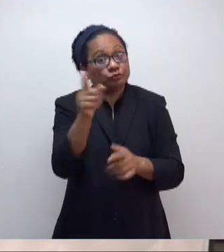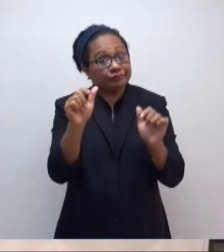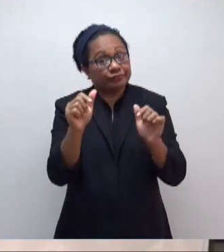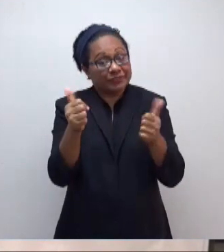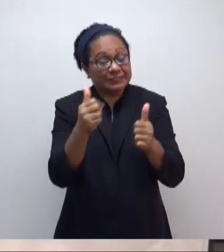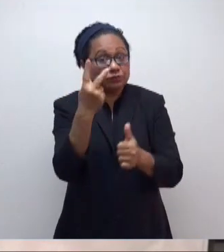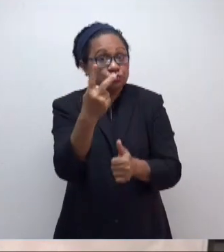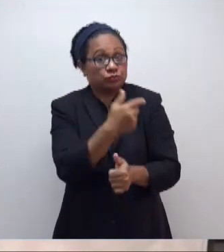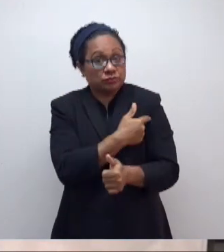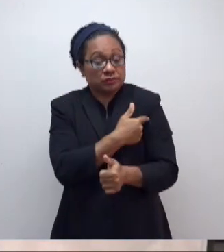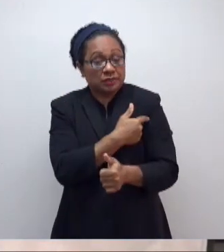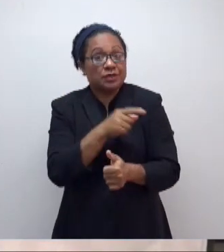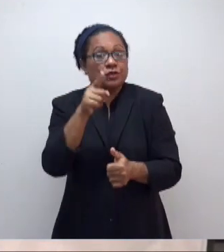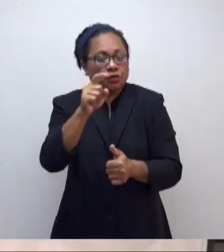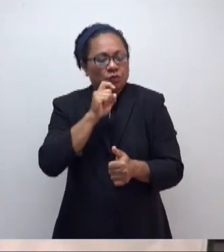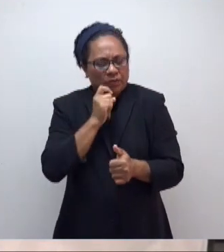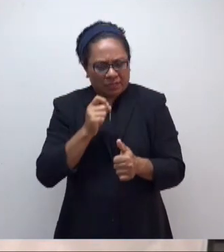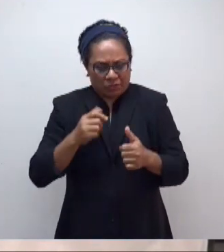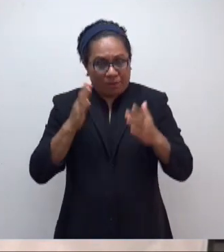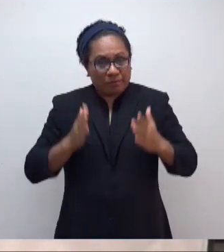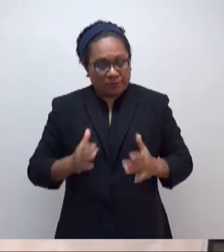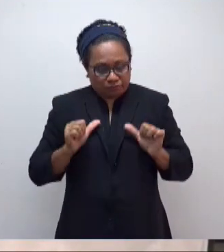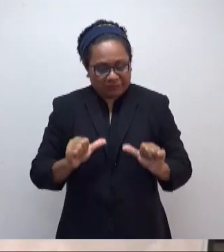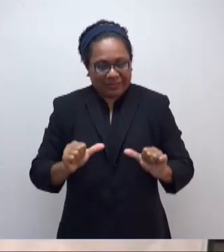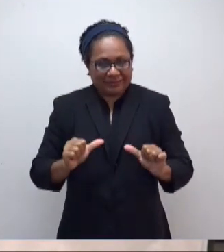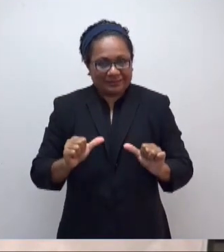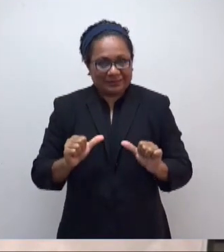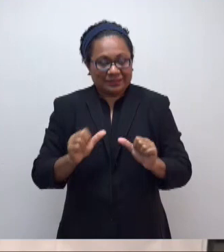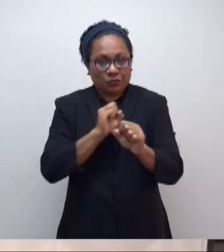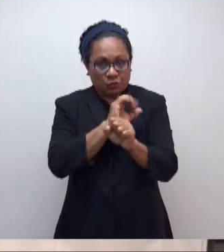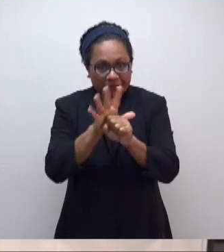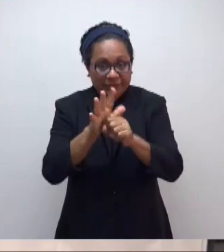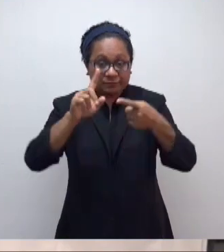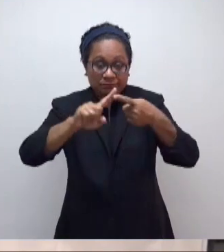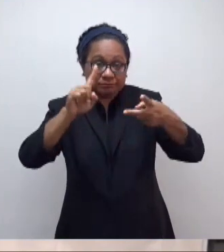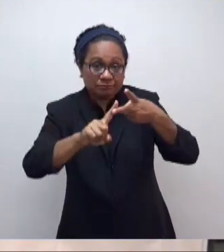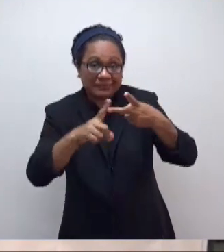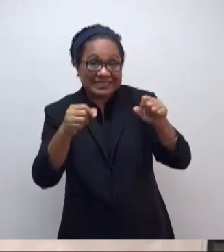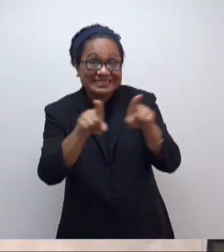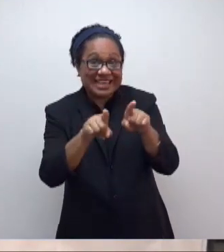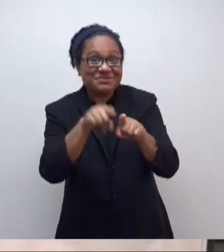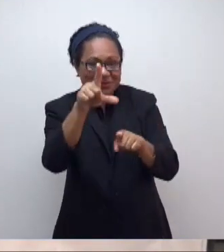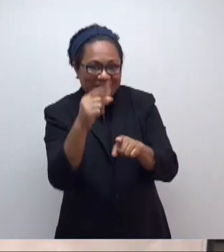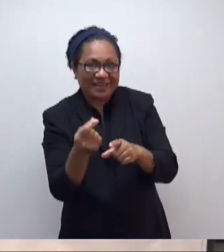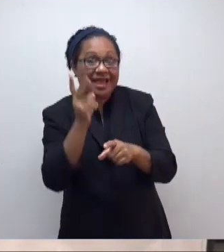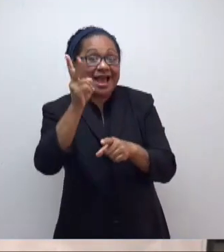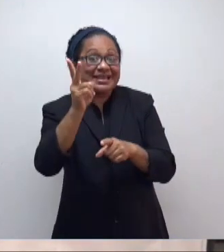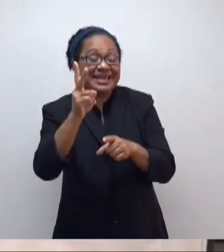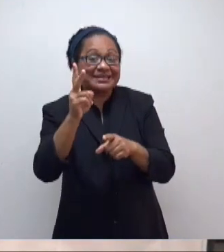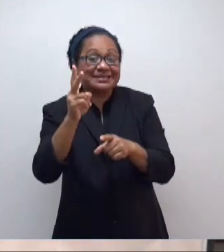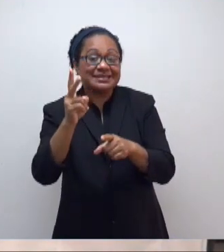you be more protected against COVID-19, you will be eligible to enter our next draw on Fiji